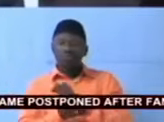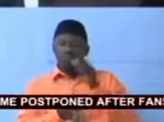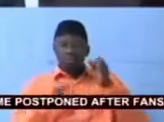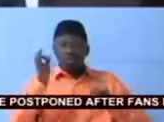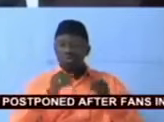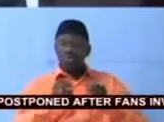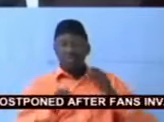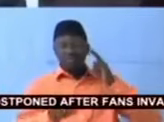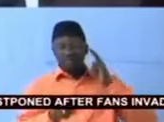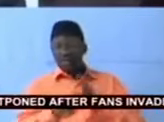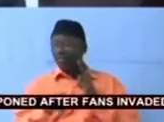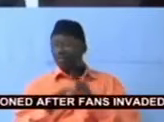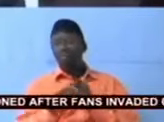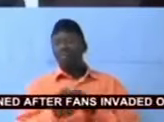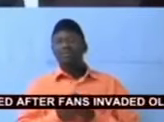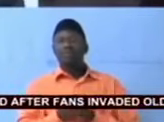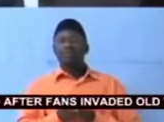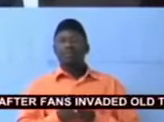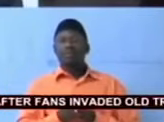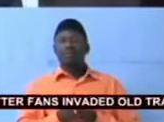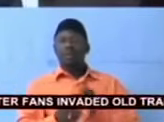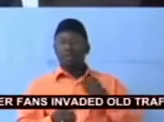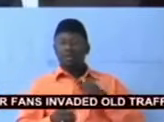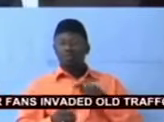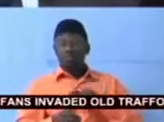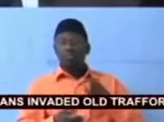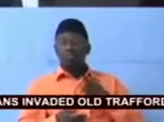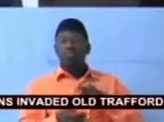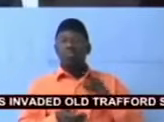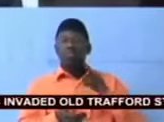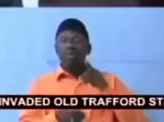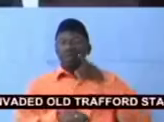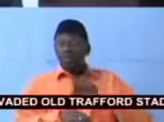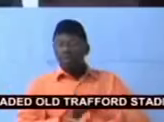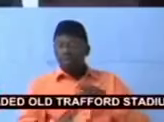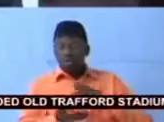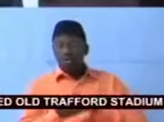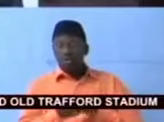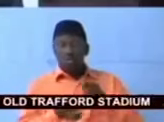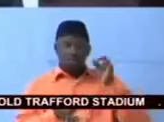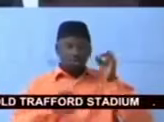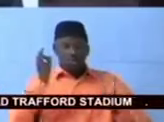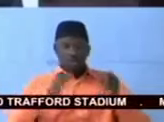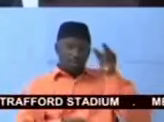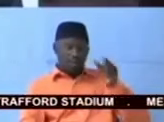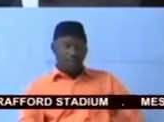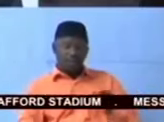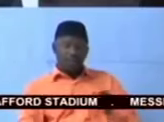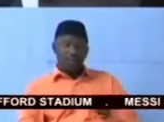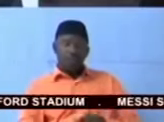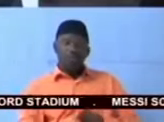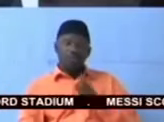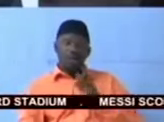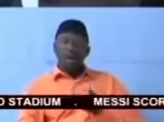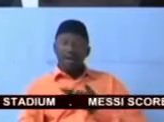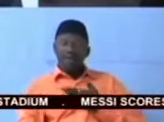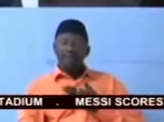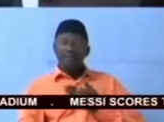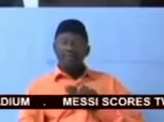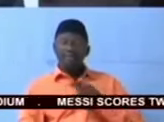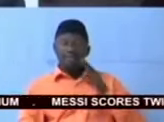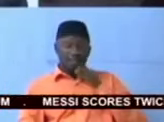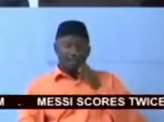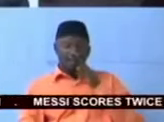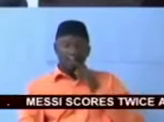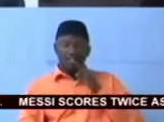And it should be impressed upon the judge. Tey tamit dana nek lo xamne ni dañ ko tek ci ko article bobu. To have the trial proceed without